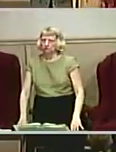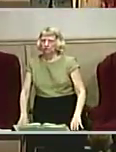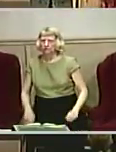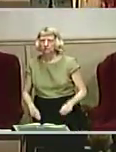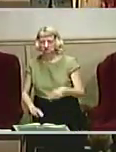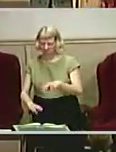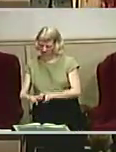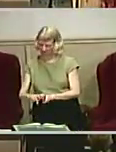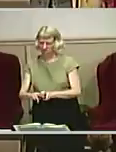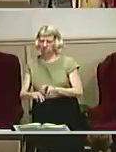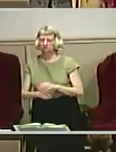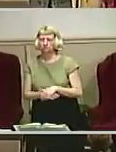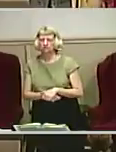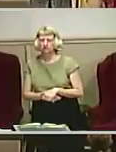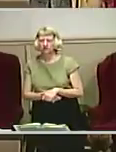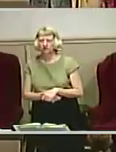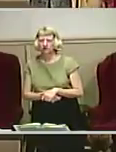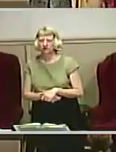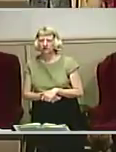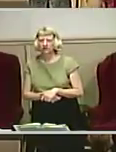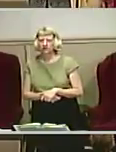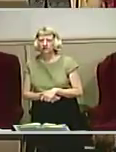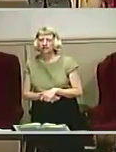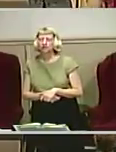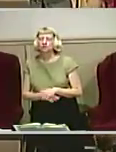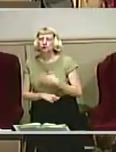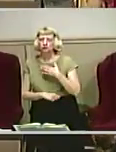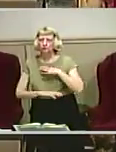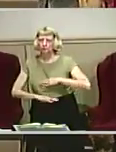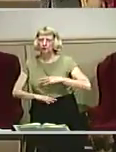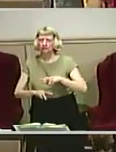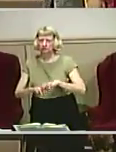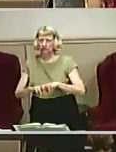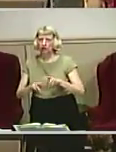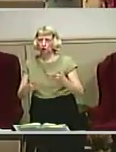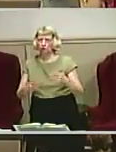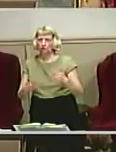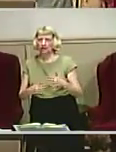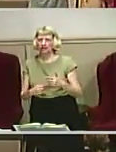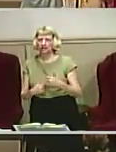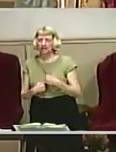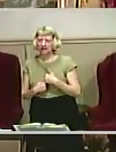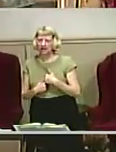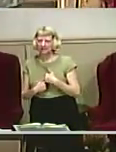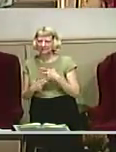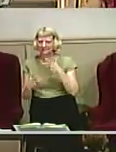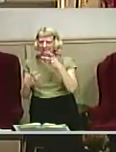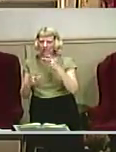And he sat down. Now, there was a chair there. I am evil, but I'm not that evil.